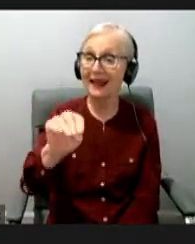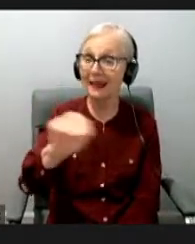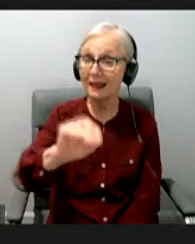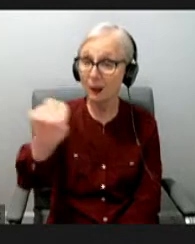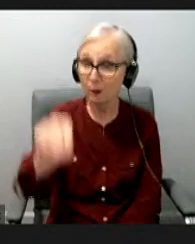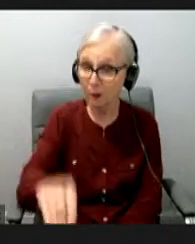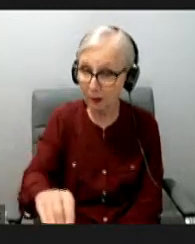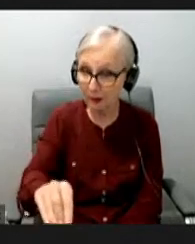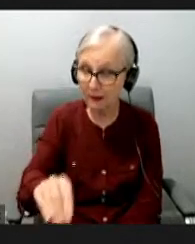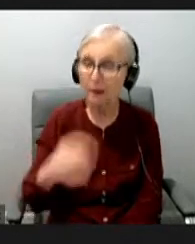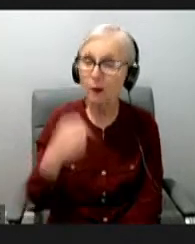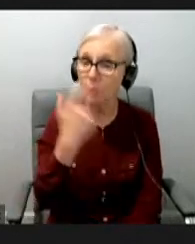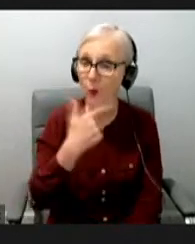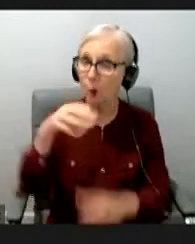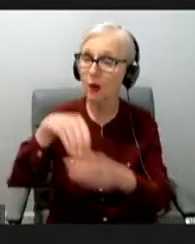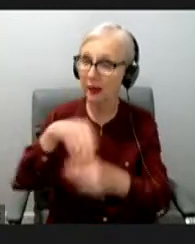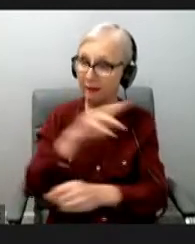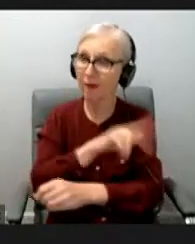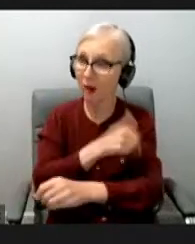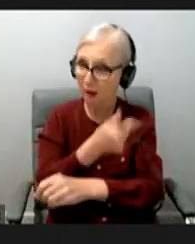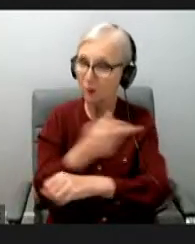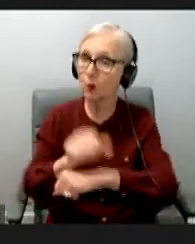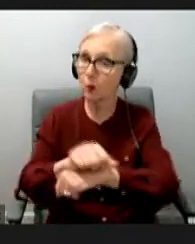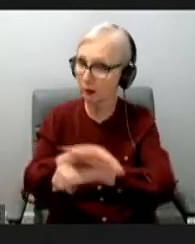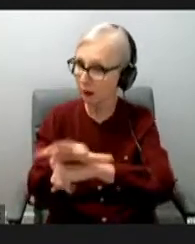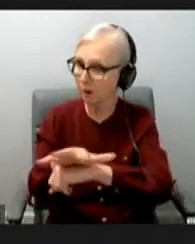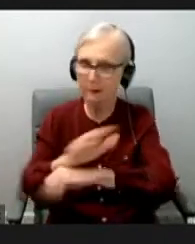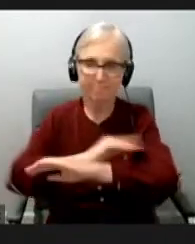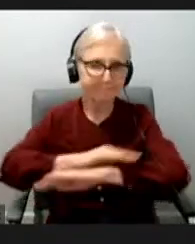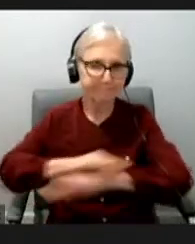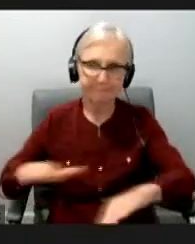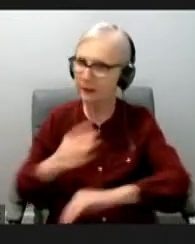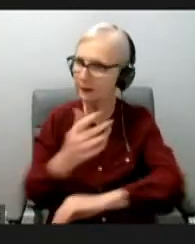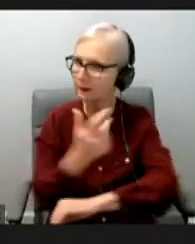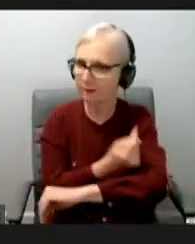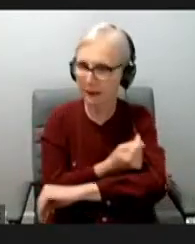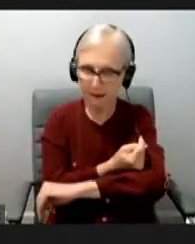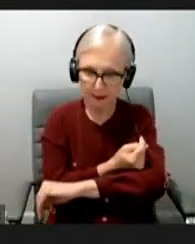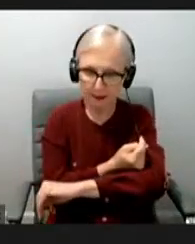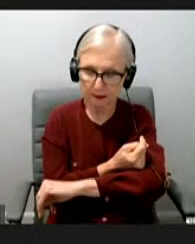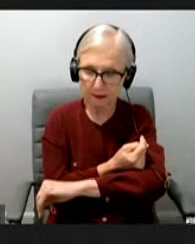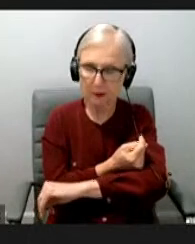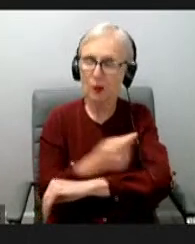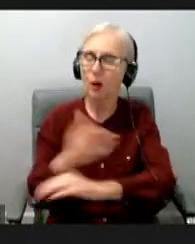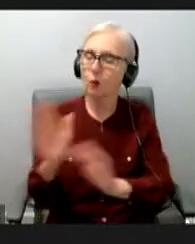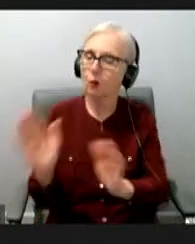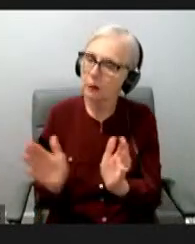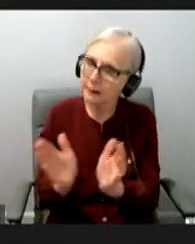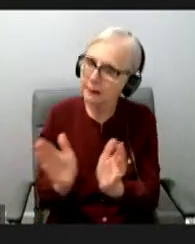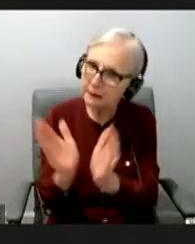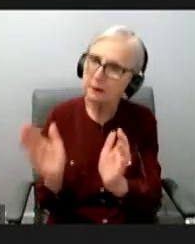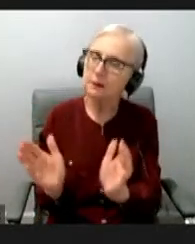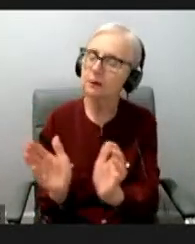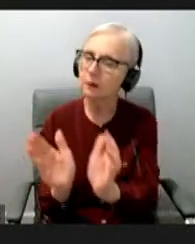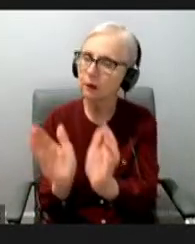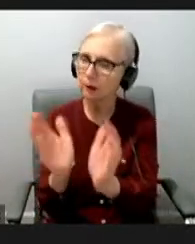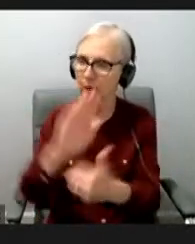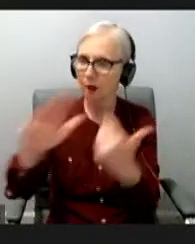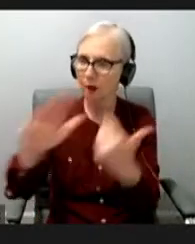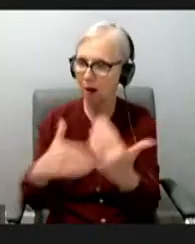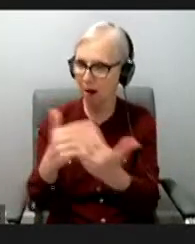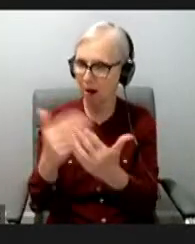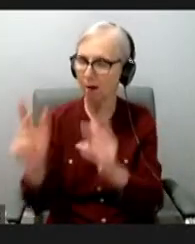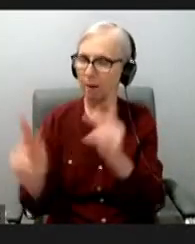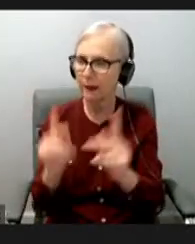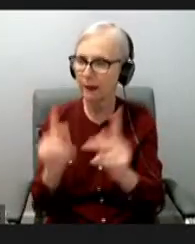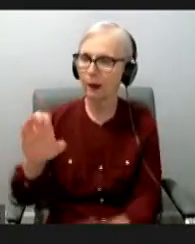are unvaccinated. And so I will take this time again to really encourage all Coloradans